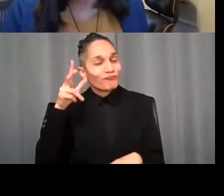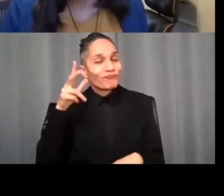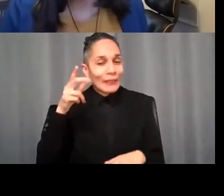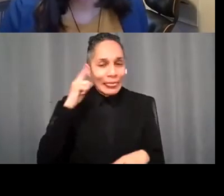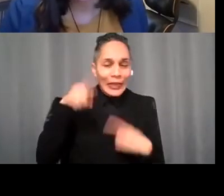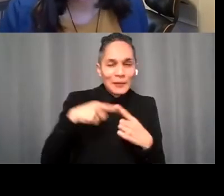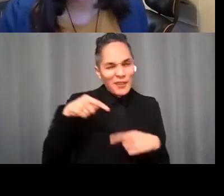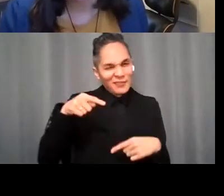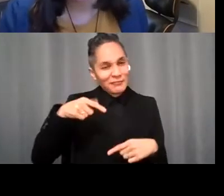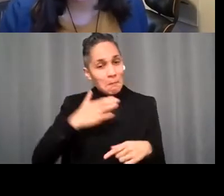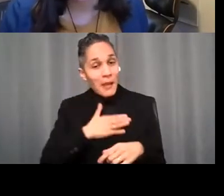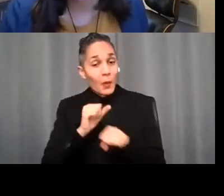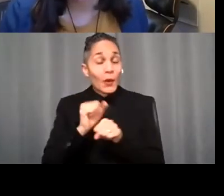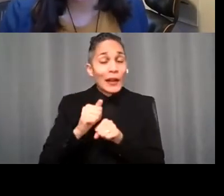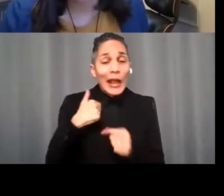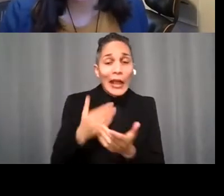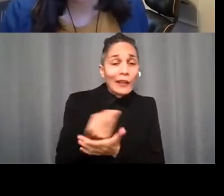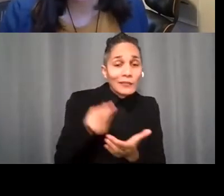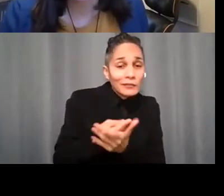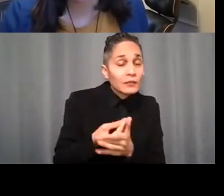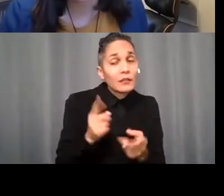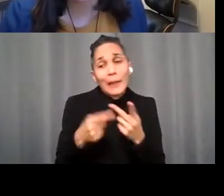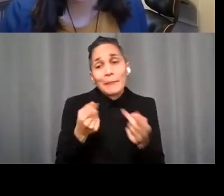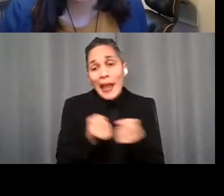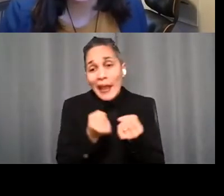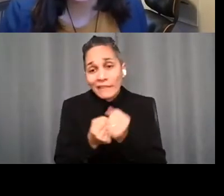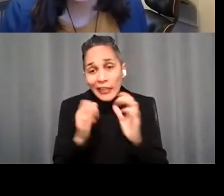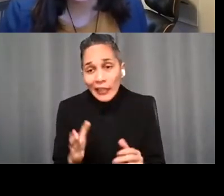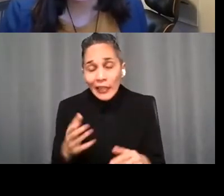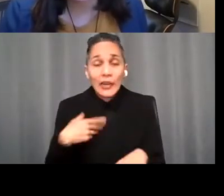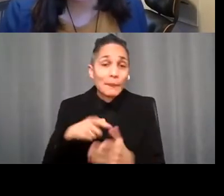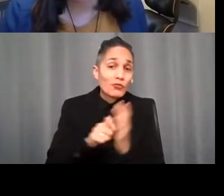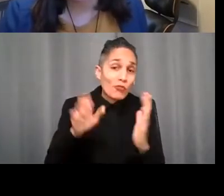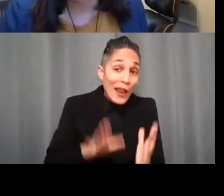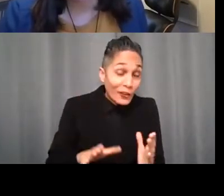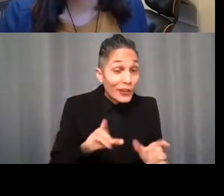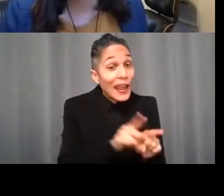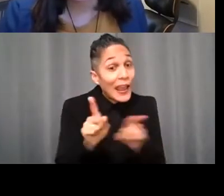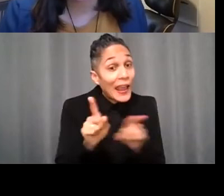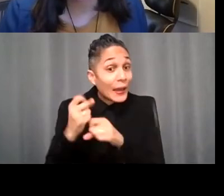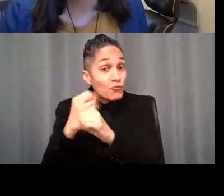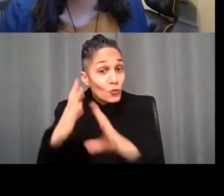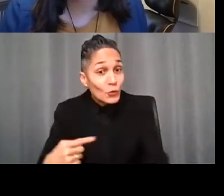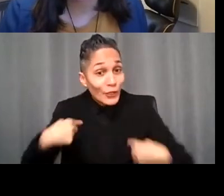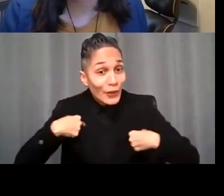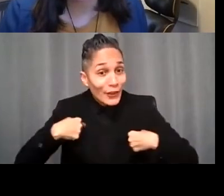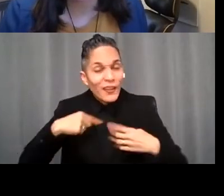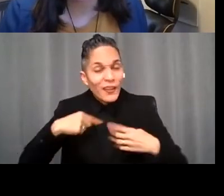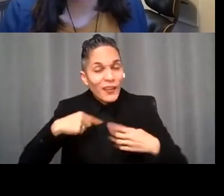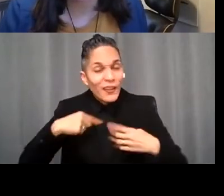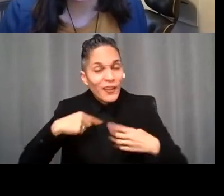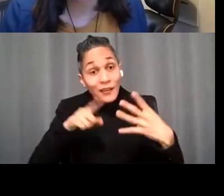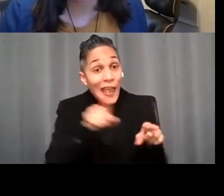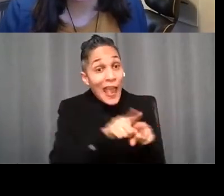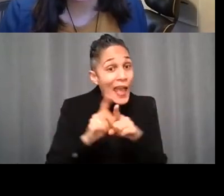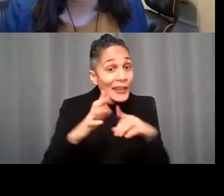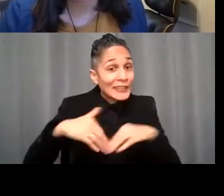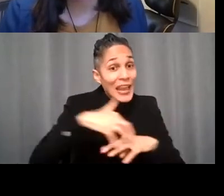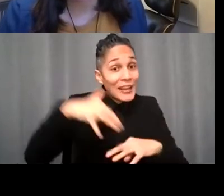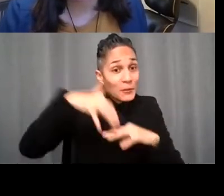you know, I'm a funder, I'm an advocate, I'm a writer, and I'm a producer, right? And being Native American, I feel